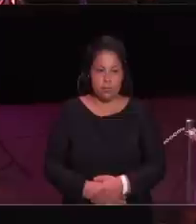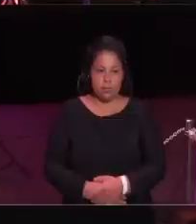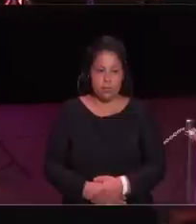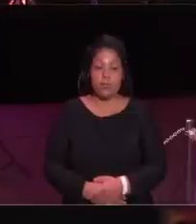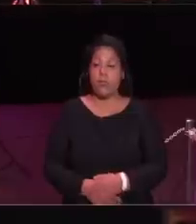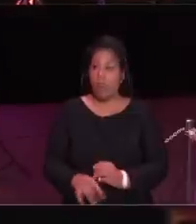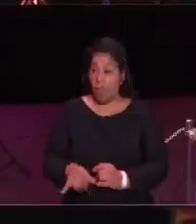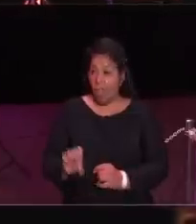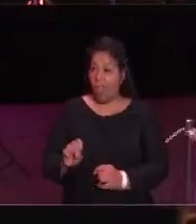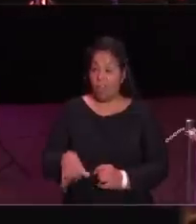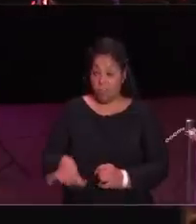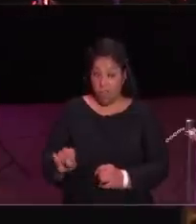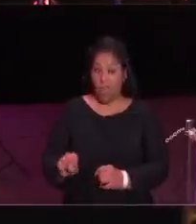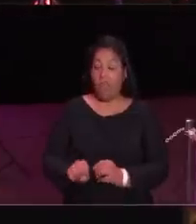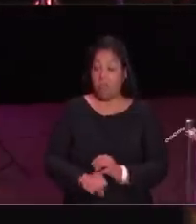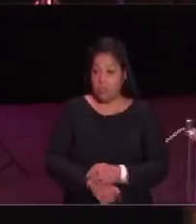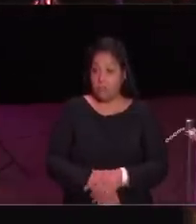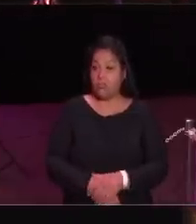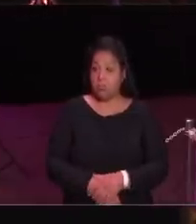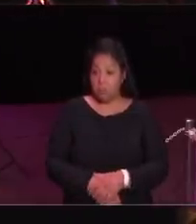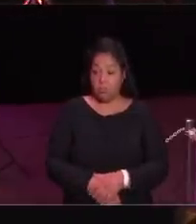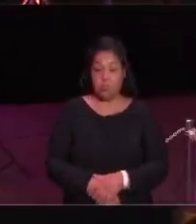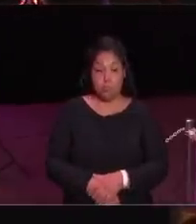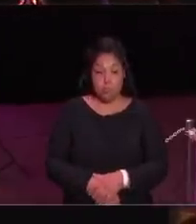Yes, yes, yes.